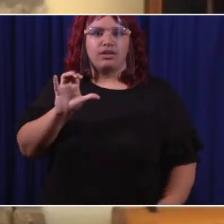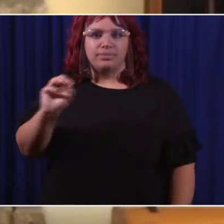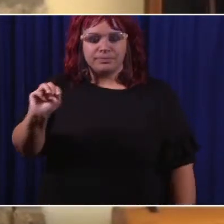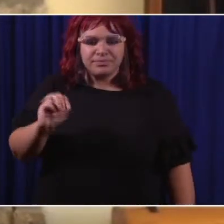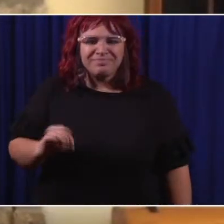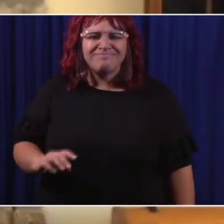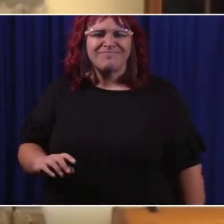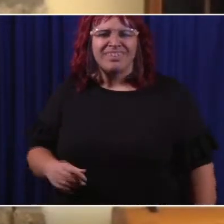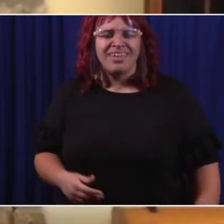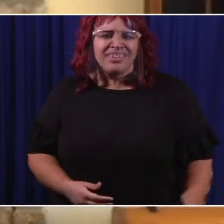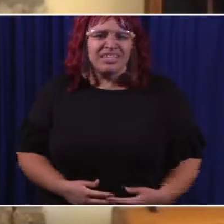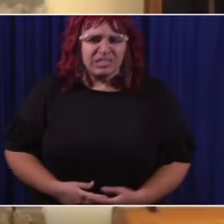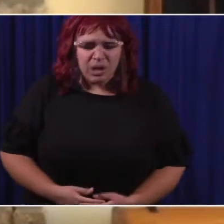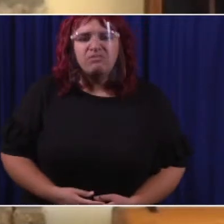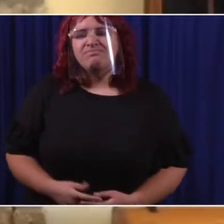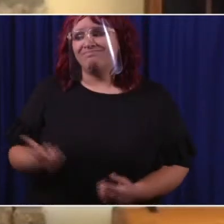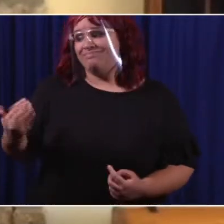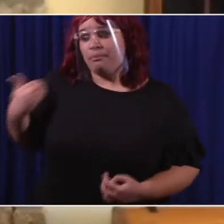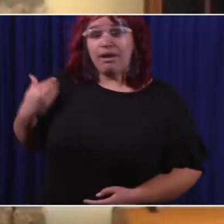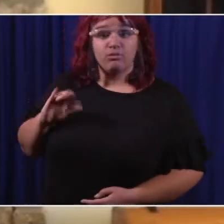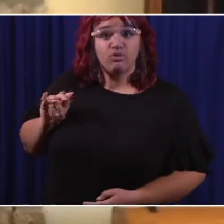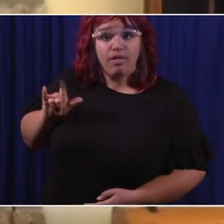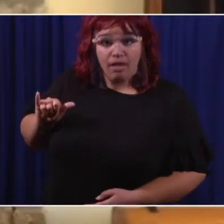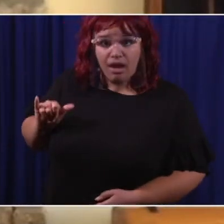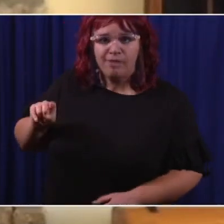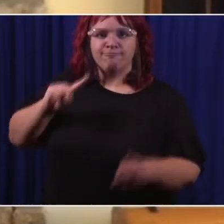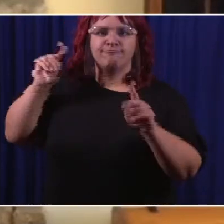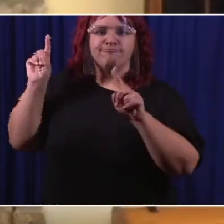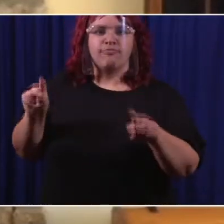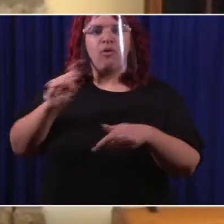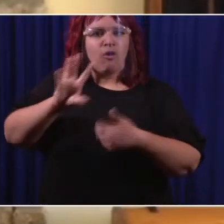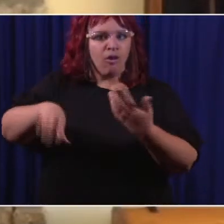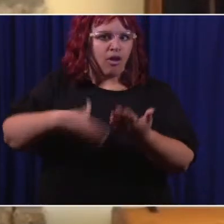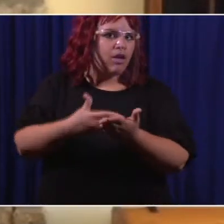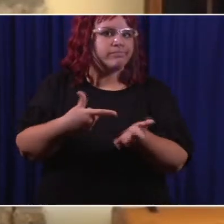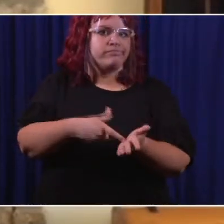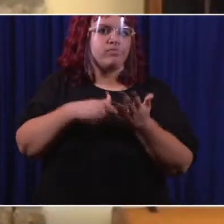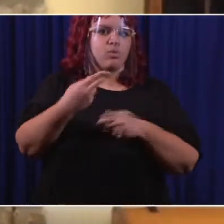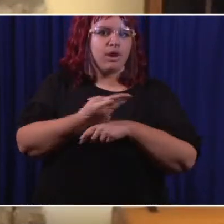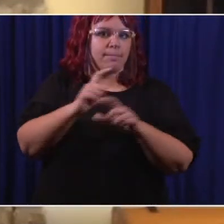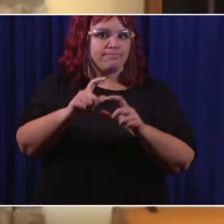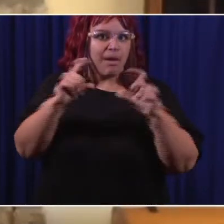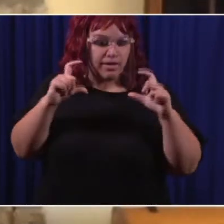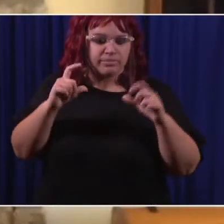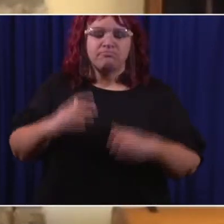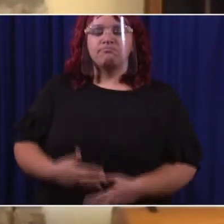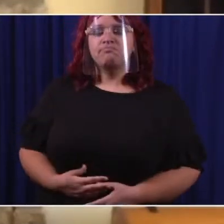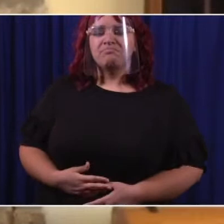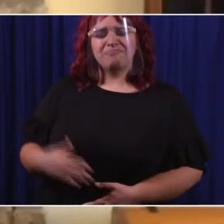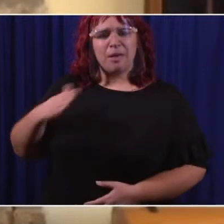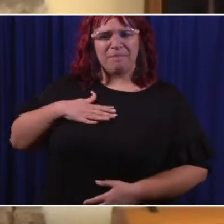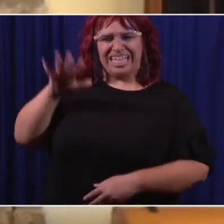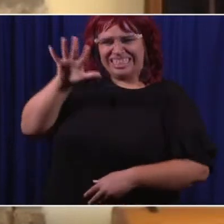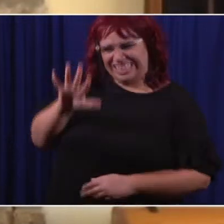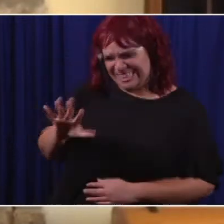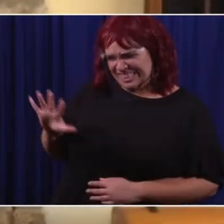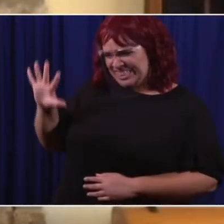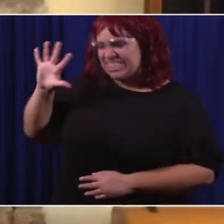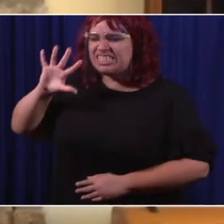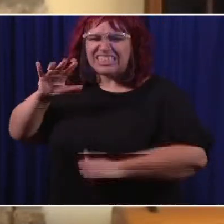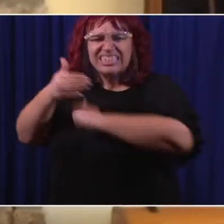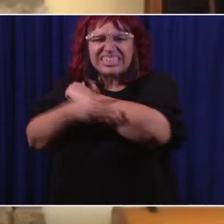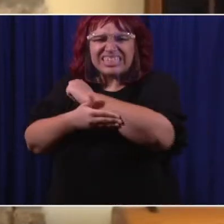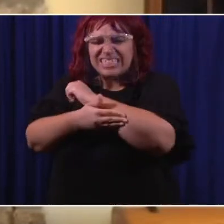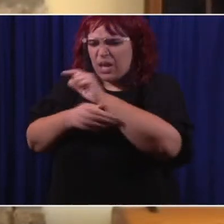the statewide mask mandate in July, I spoke with health officials in Mahoning, Trumbull, and Columbiana counties. And when they